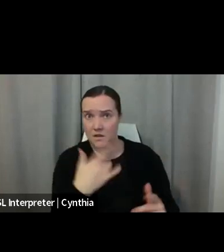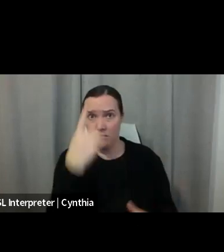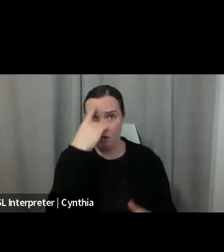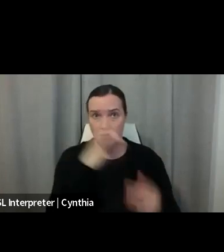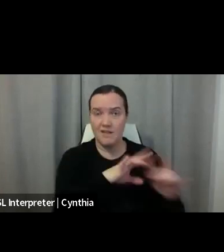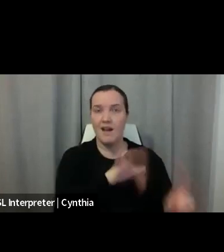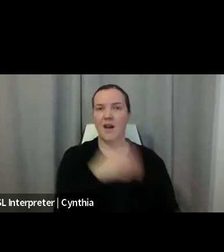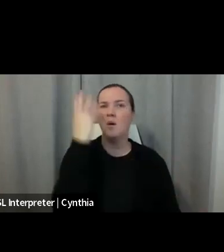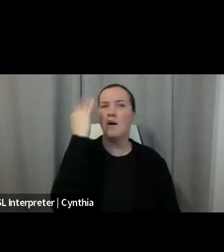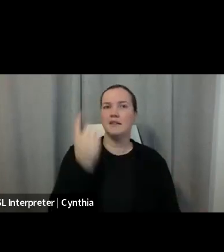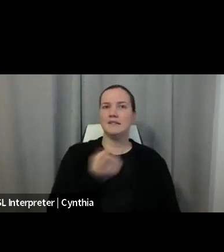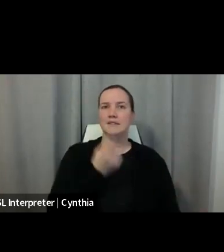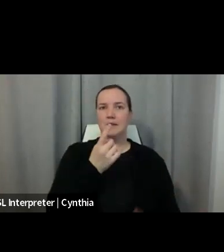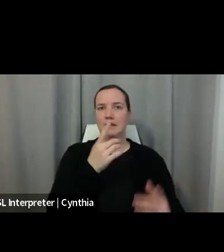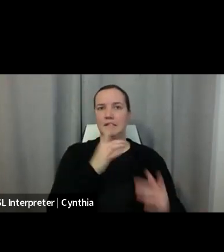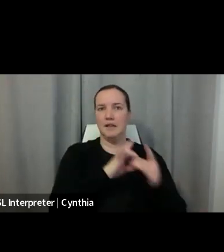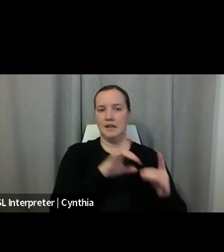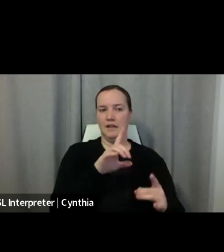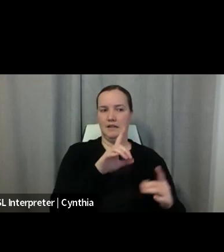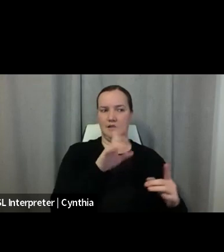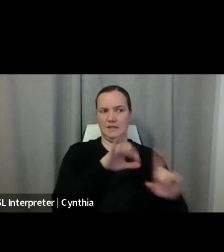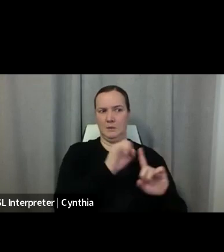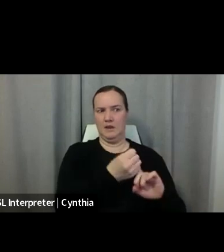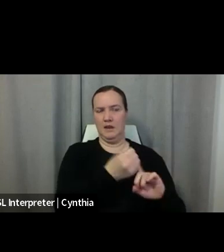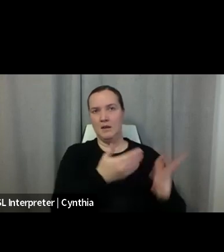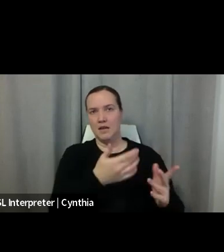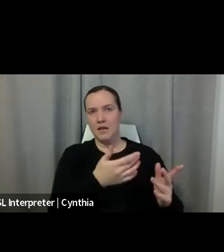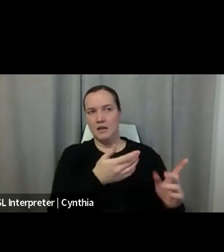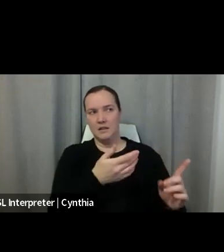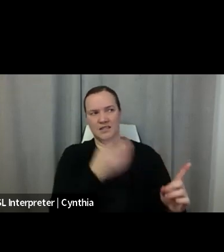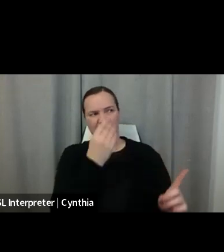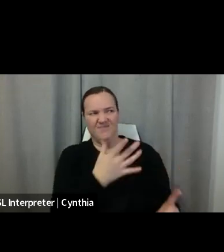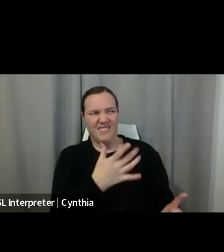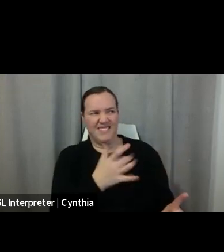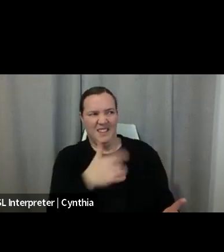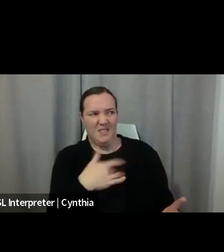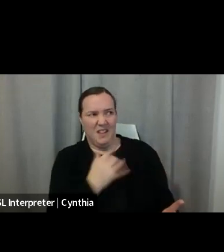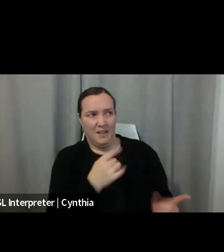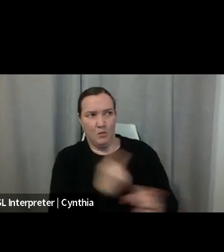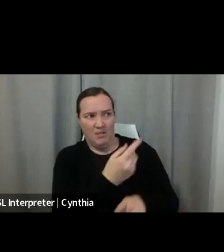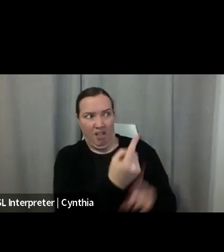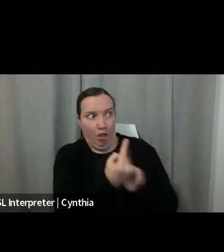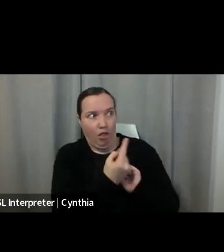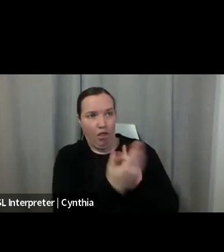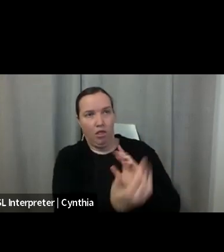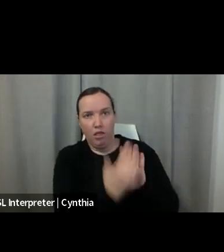might be something in the dynamic that they might want to surface about how we're engaging. So it doesn't feel like it's a talking to or a finger waving, but it's